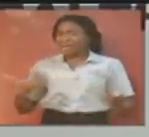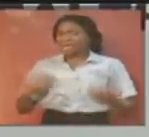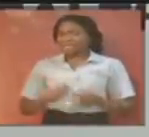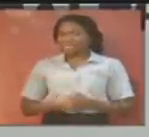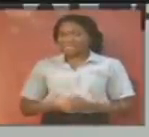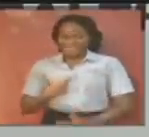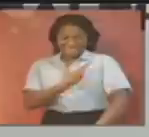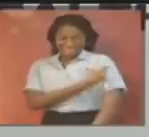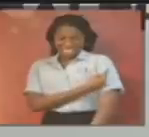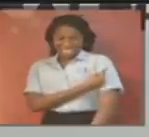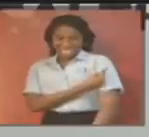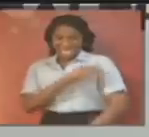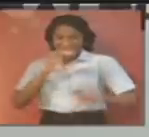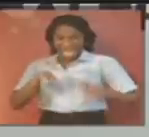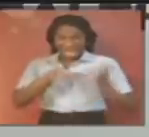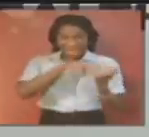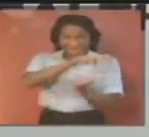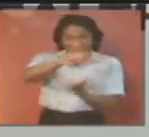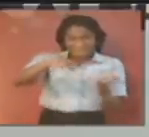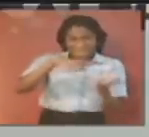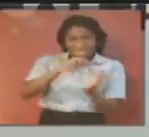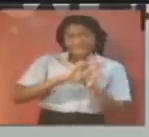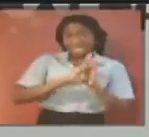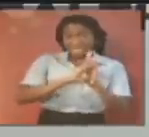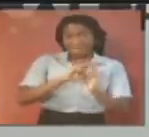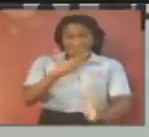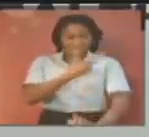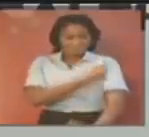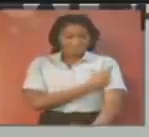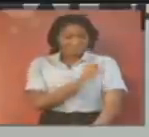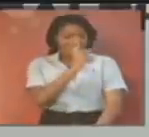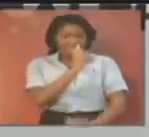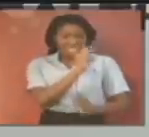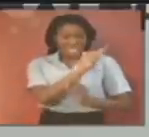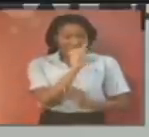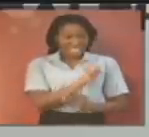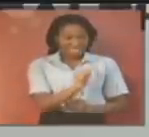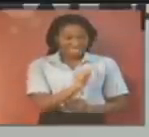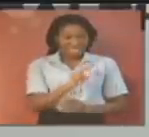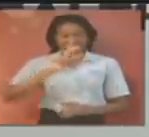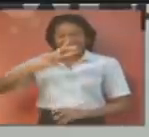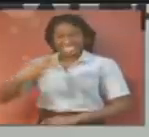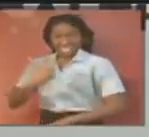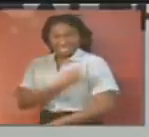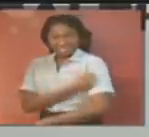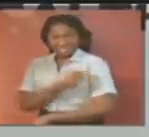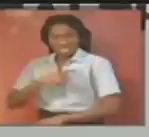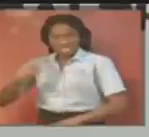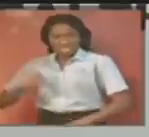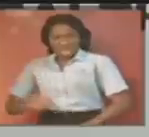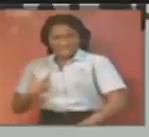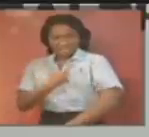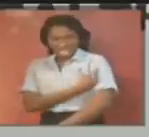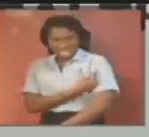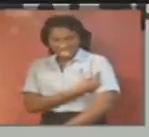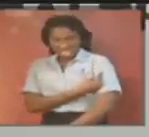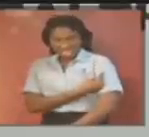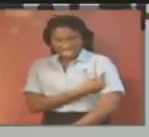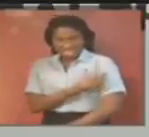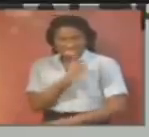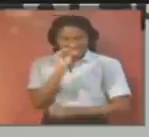COVID-19 vaccines? If I took AstraZeneca, can I take Sinopharm COVID-19 vaccine, for example?